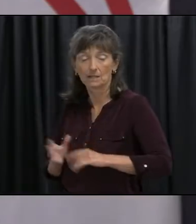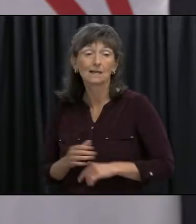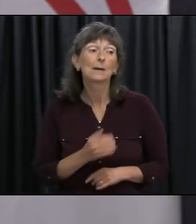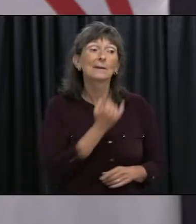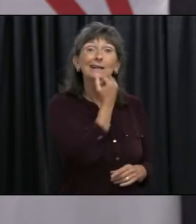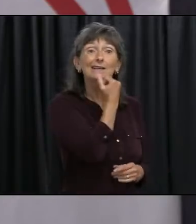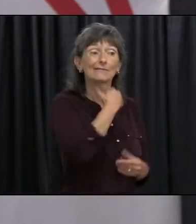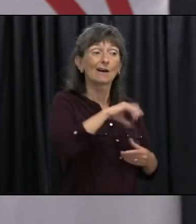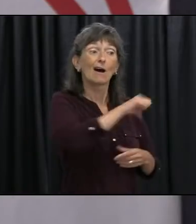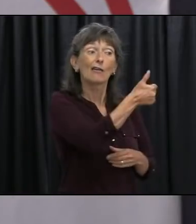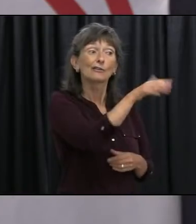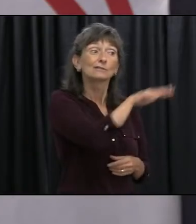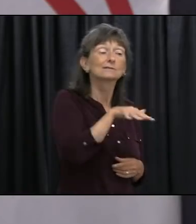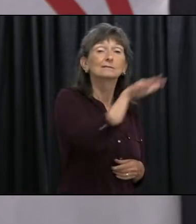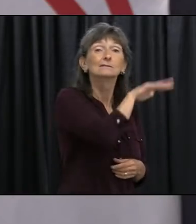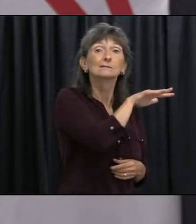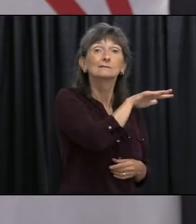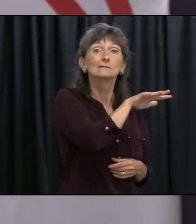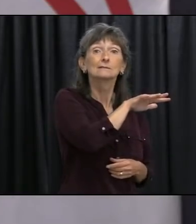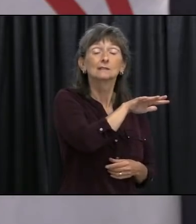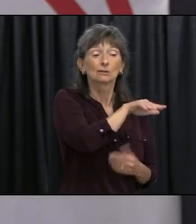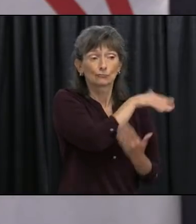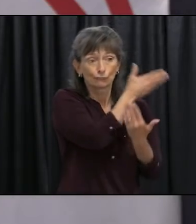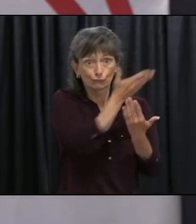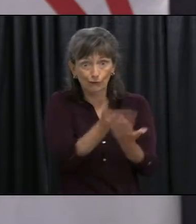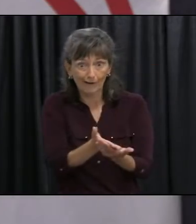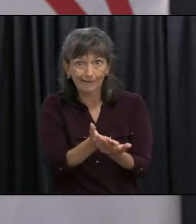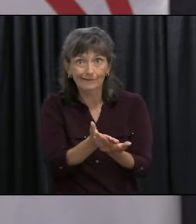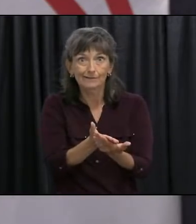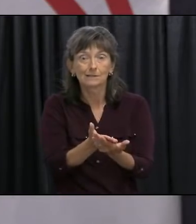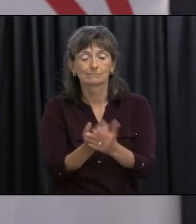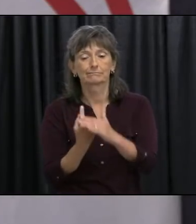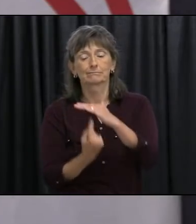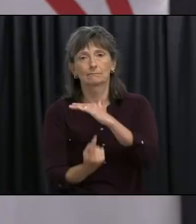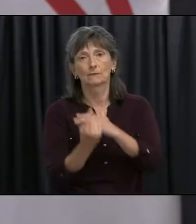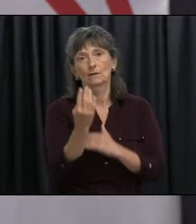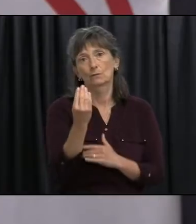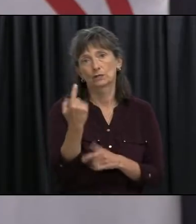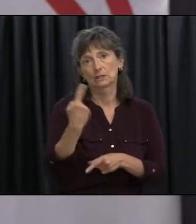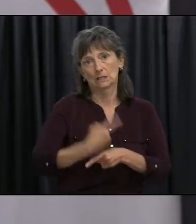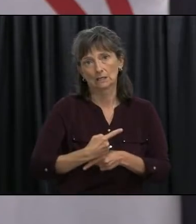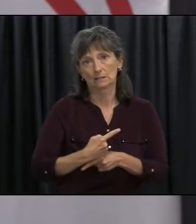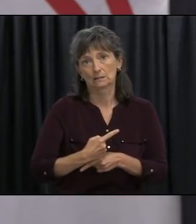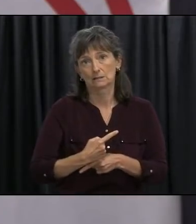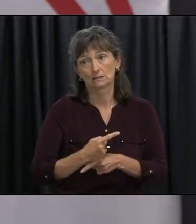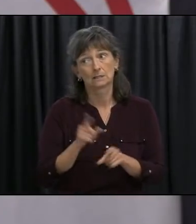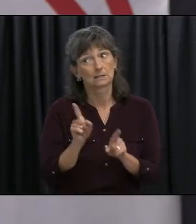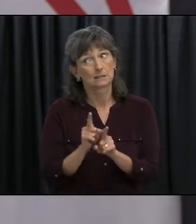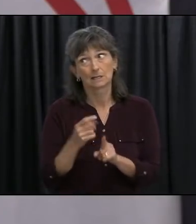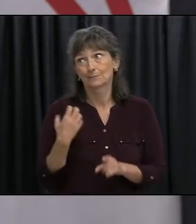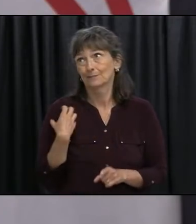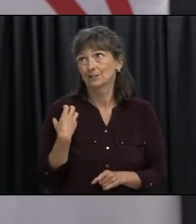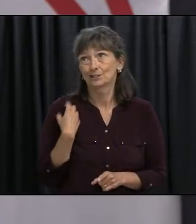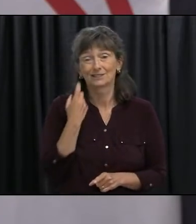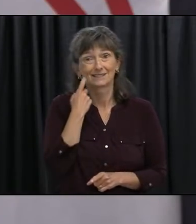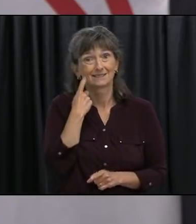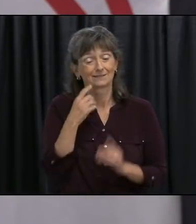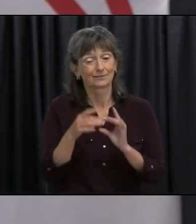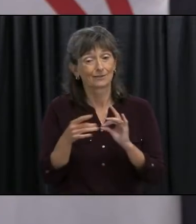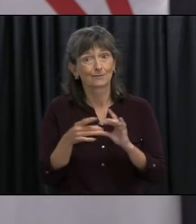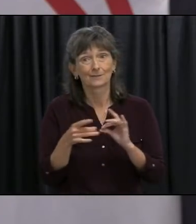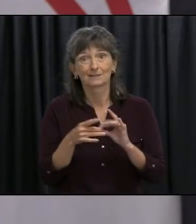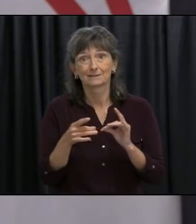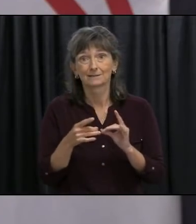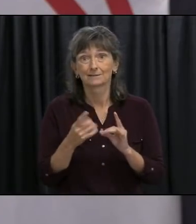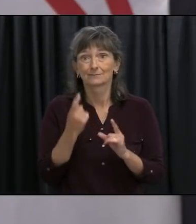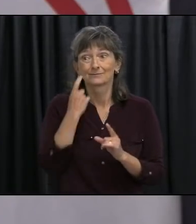land in Newfoundland and Labrador, you must isolate for 14 days. And as Minister Hagee just mentioned a few minutes ago, referring to the example